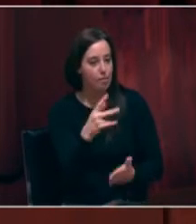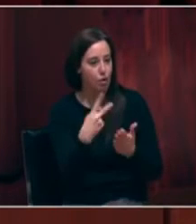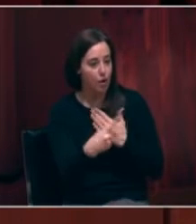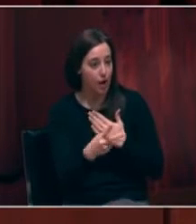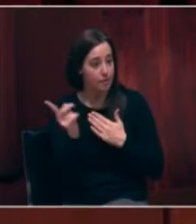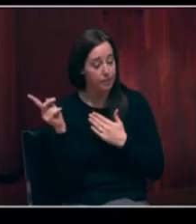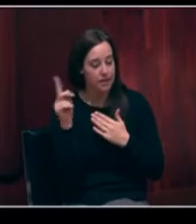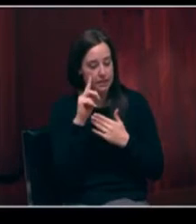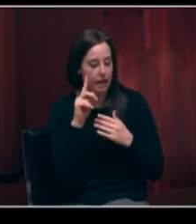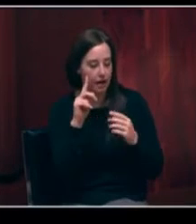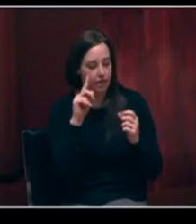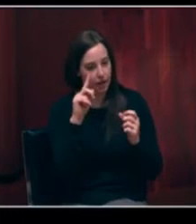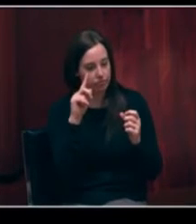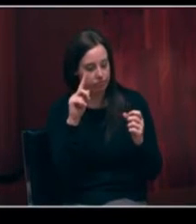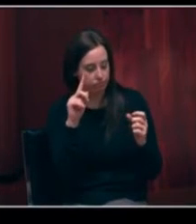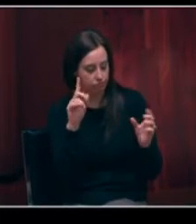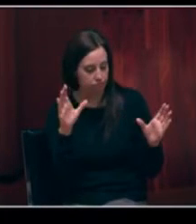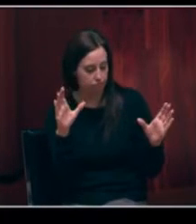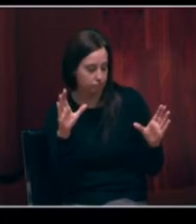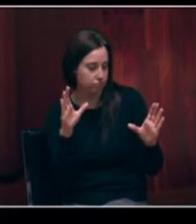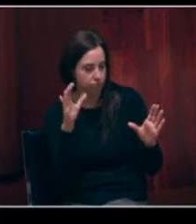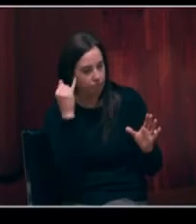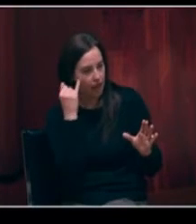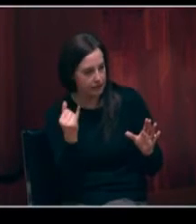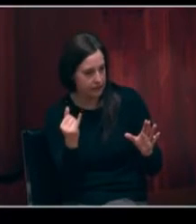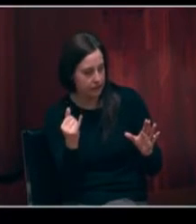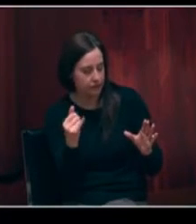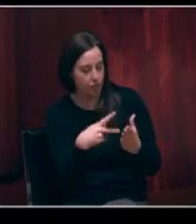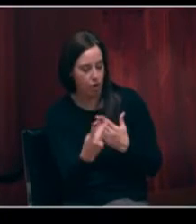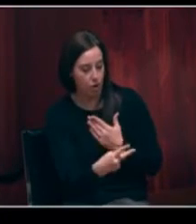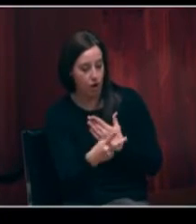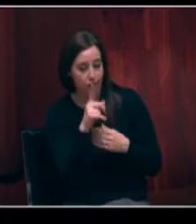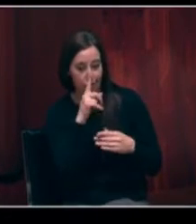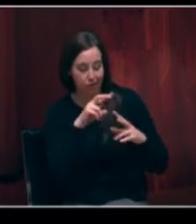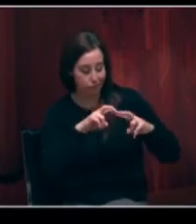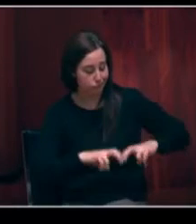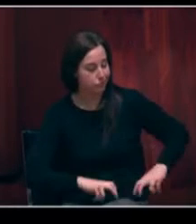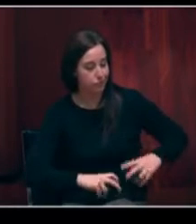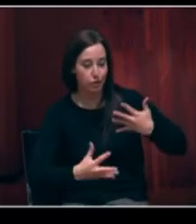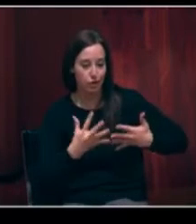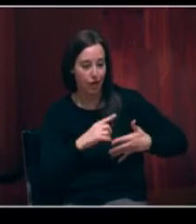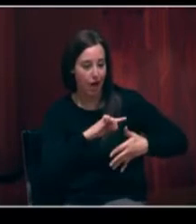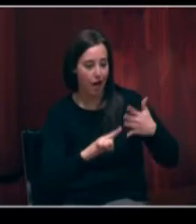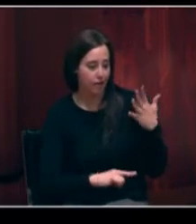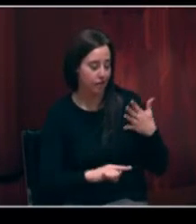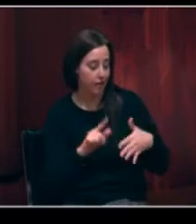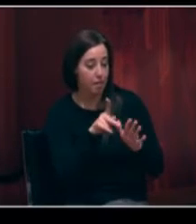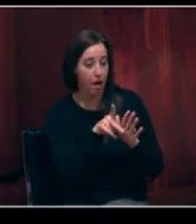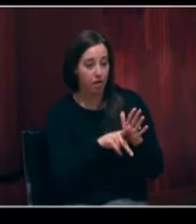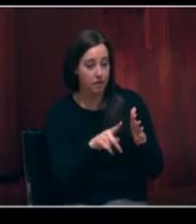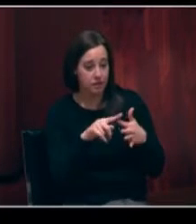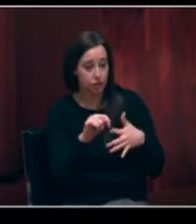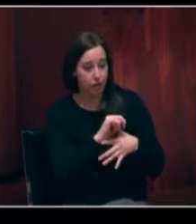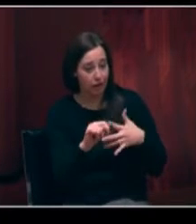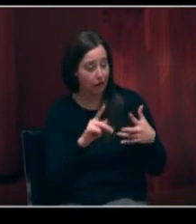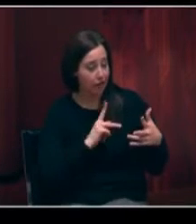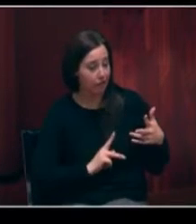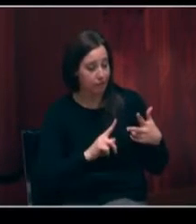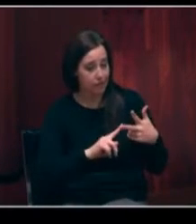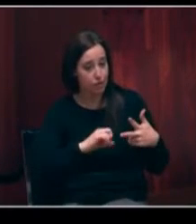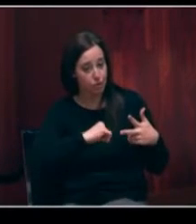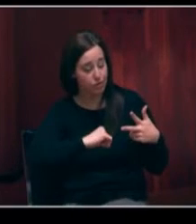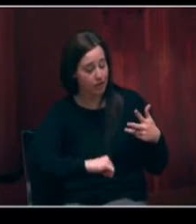snapshot of that implementation. Of course, it really breaks down into five major elements: policy, training, physical safeguarding, systems,